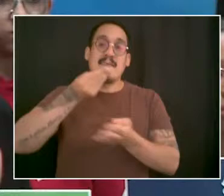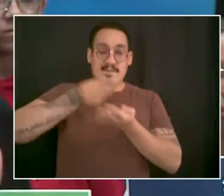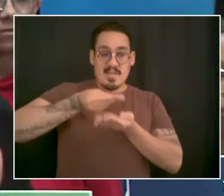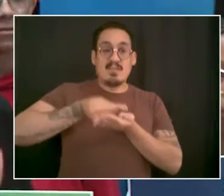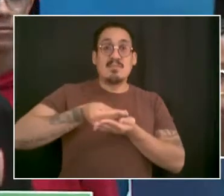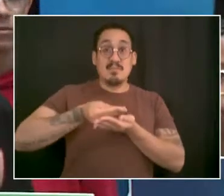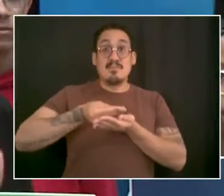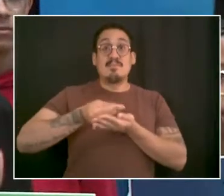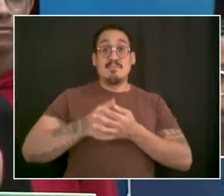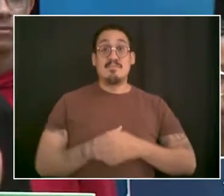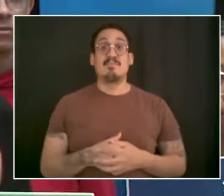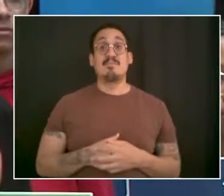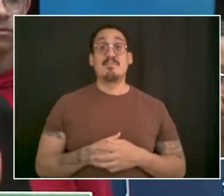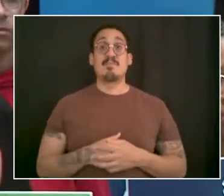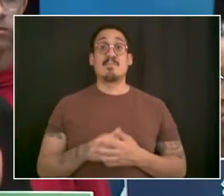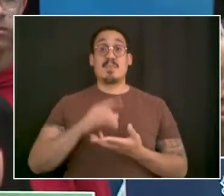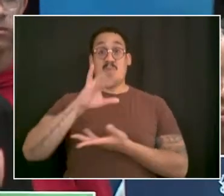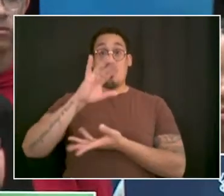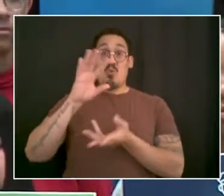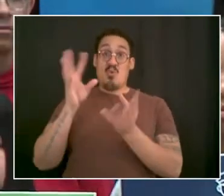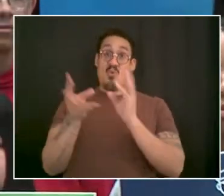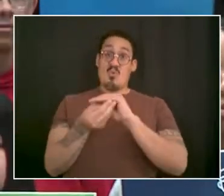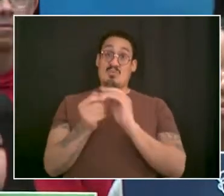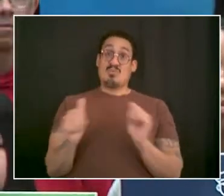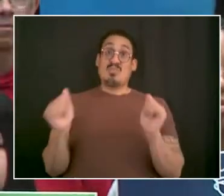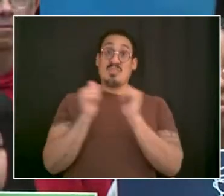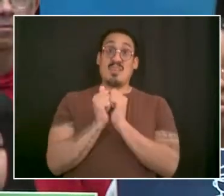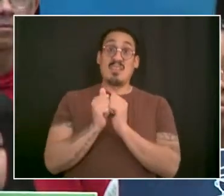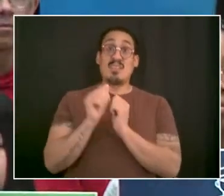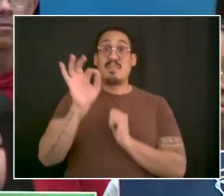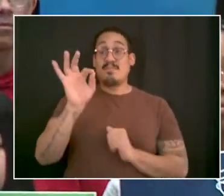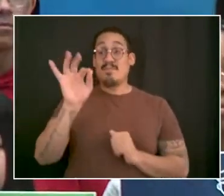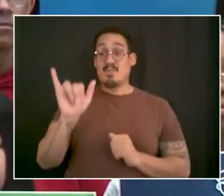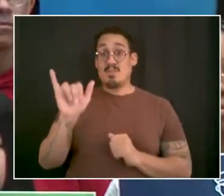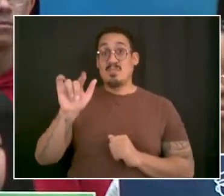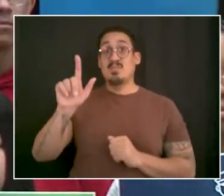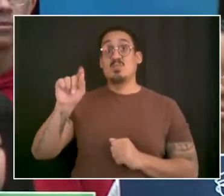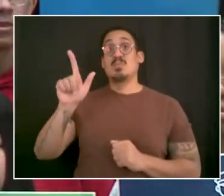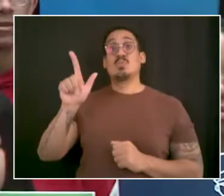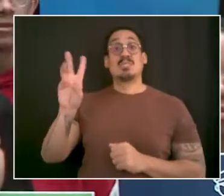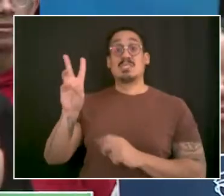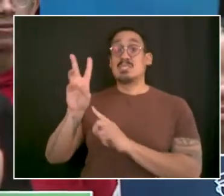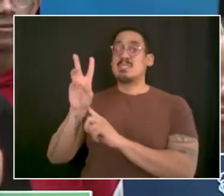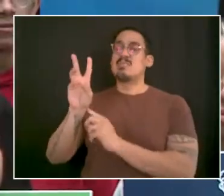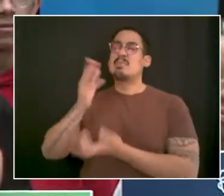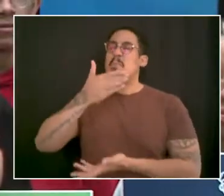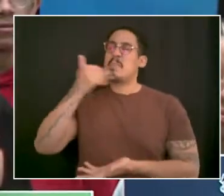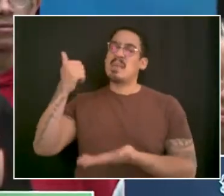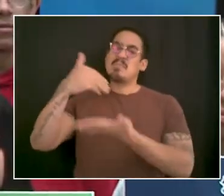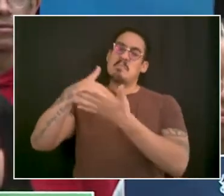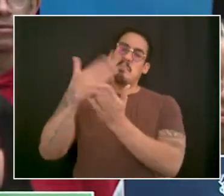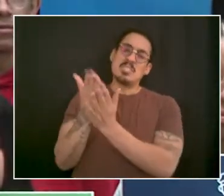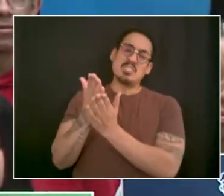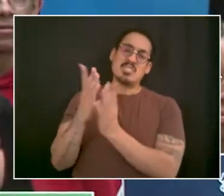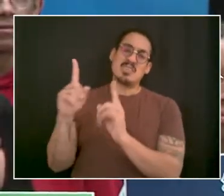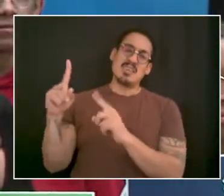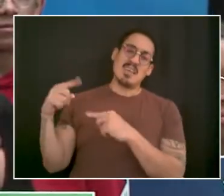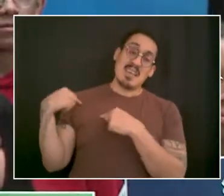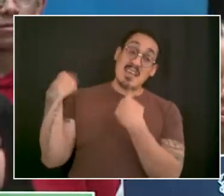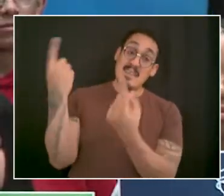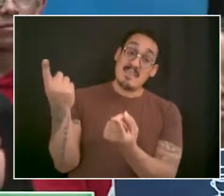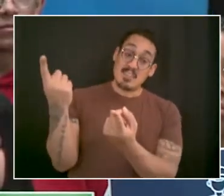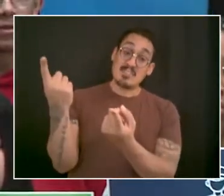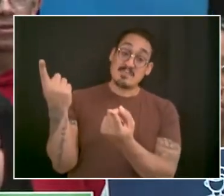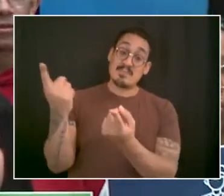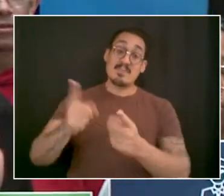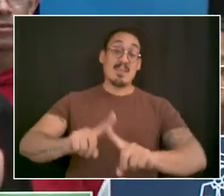together make our fiscal year 2026 executive budget the best budget ever. However,